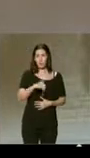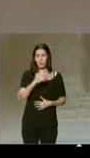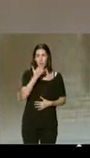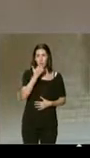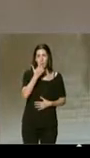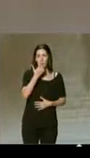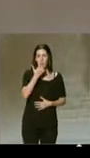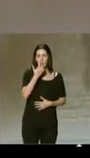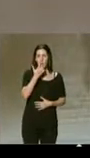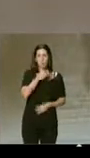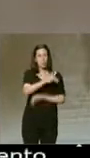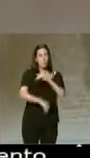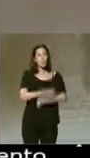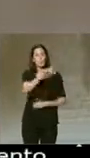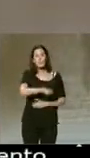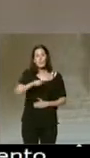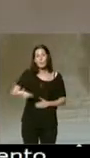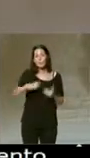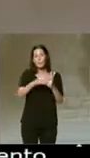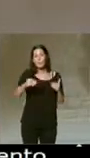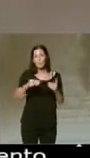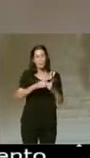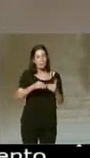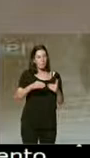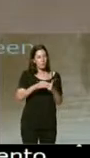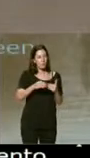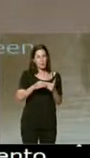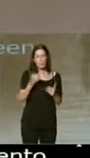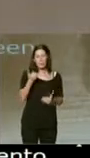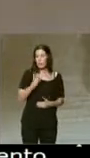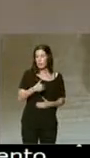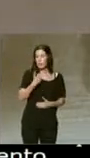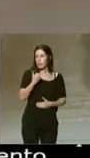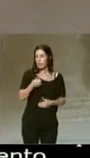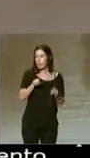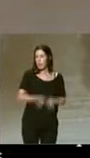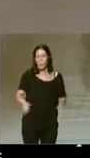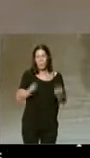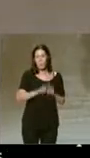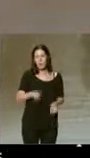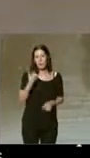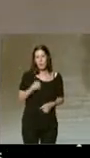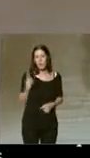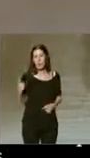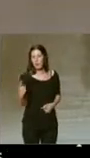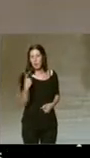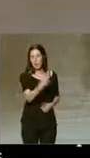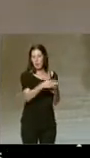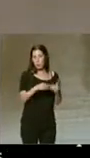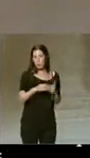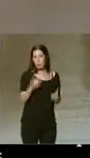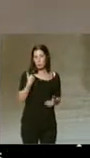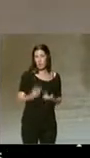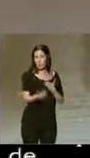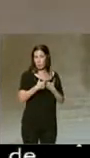has been made in this panel is that we are using users who are already a bit